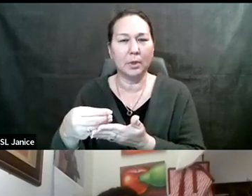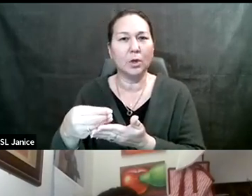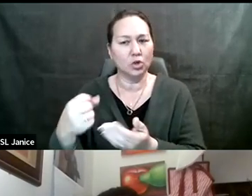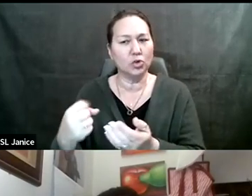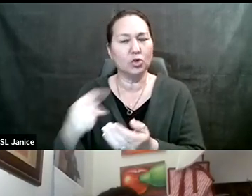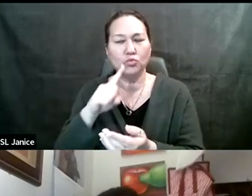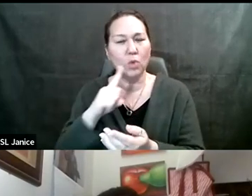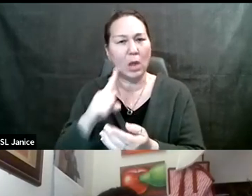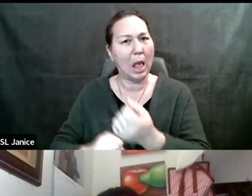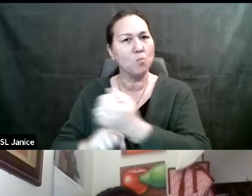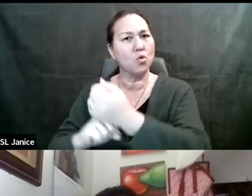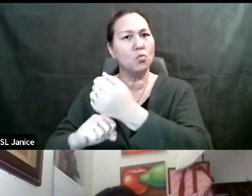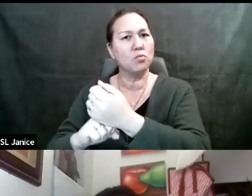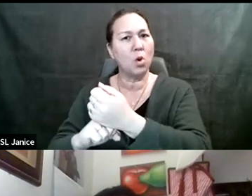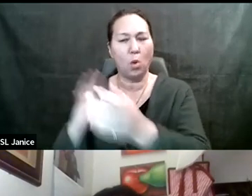education